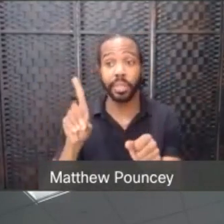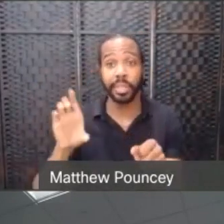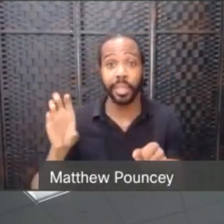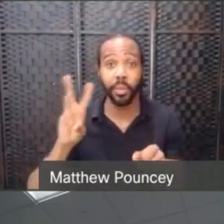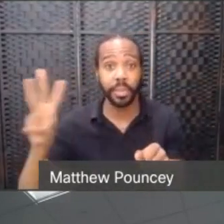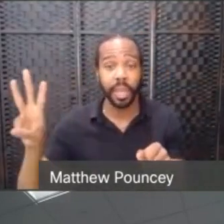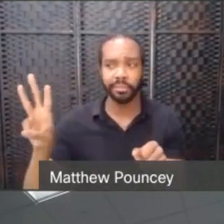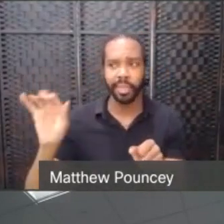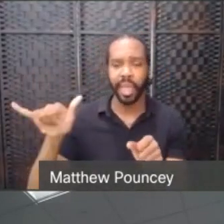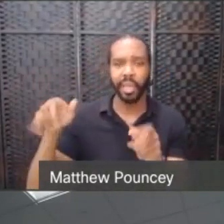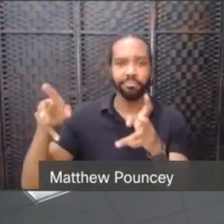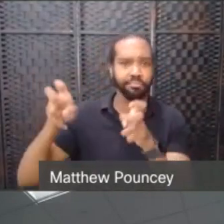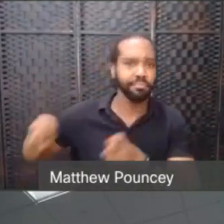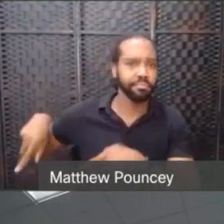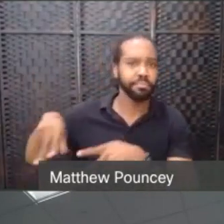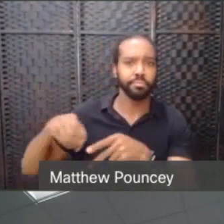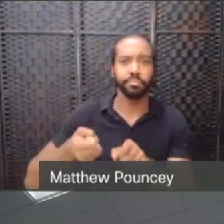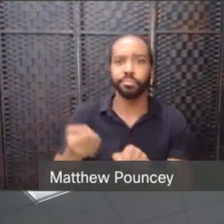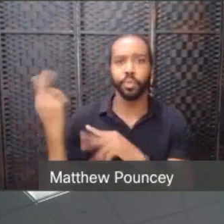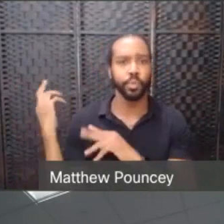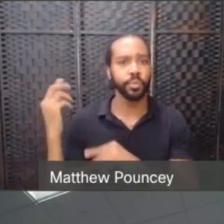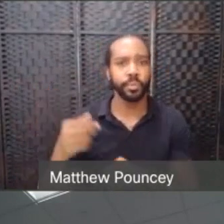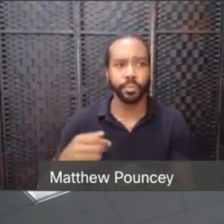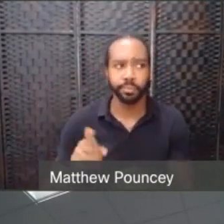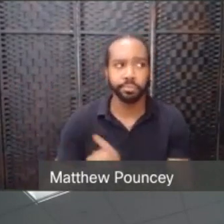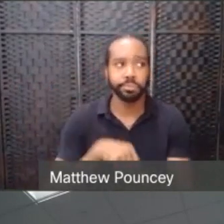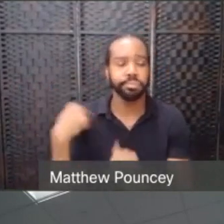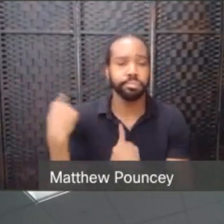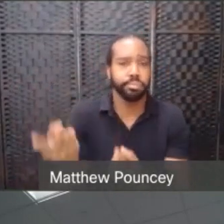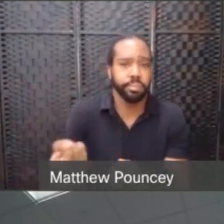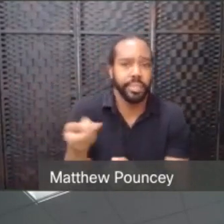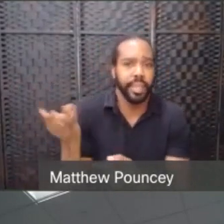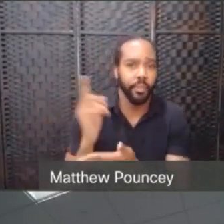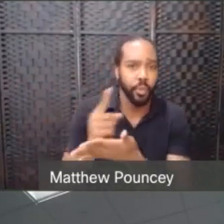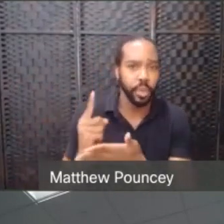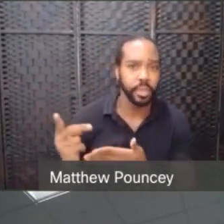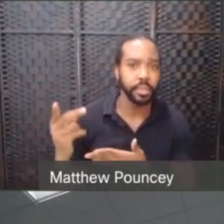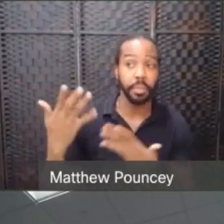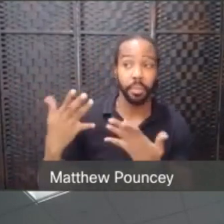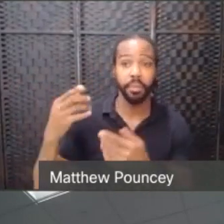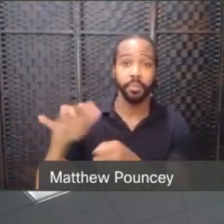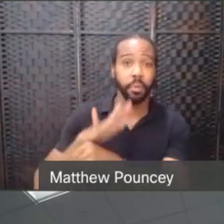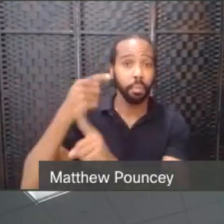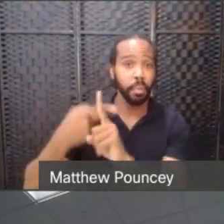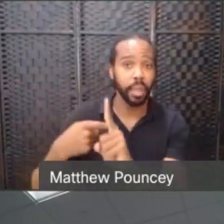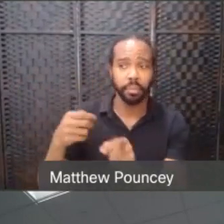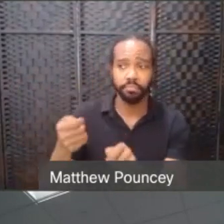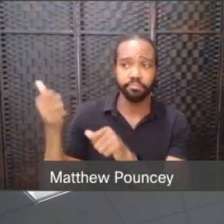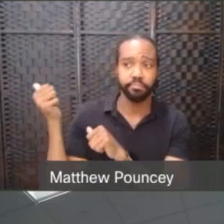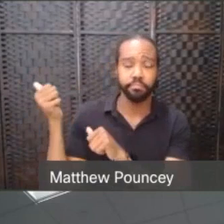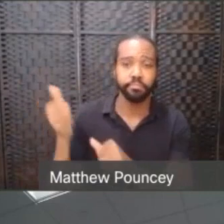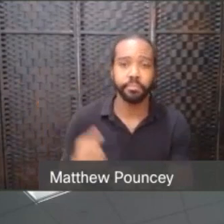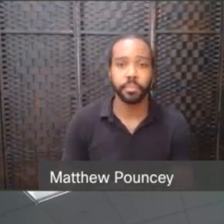some time. It's been several weeks, if not a month, that's been removed.